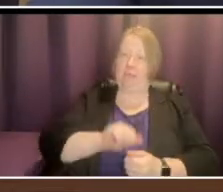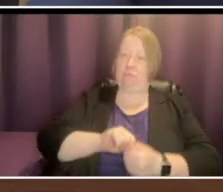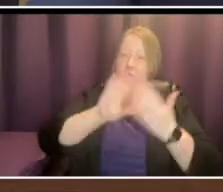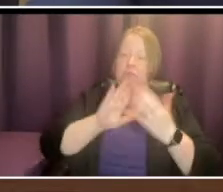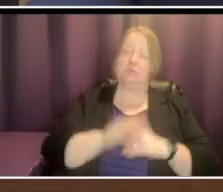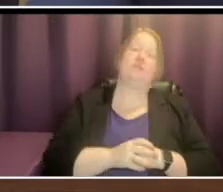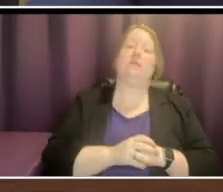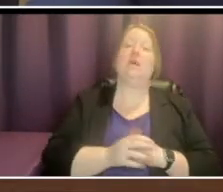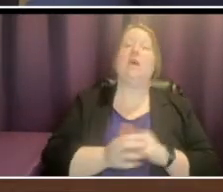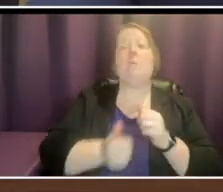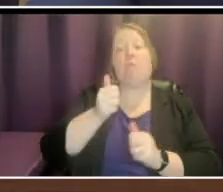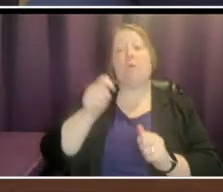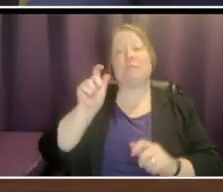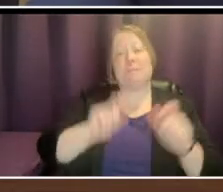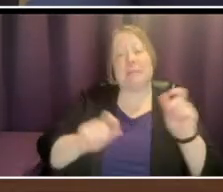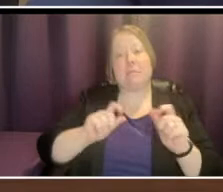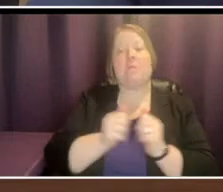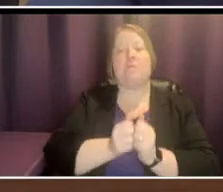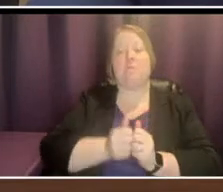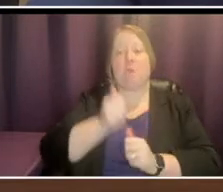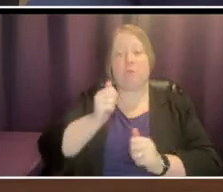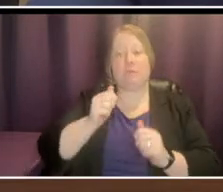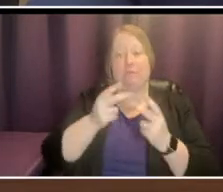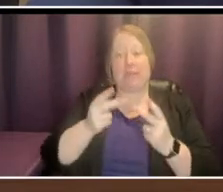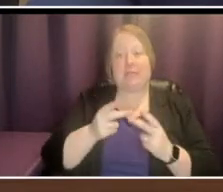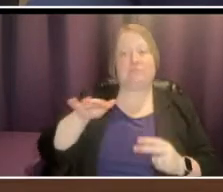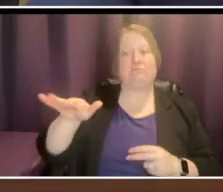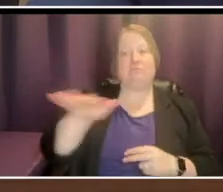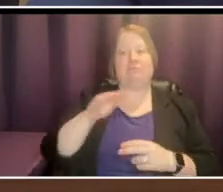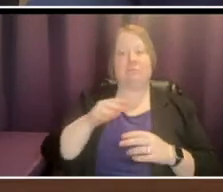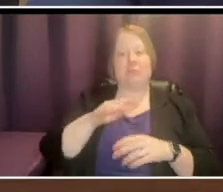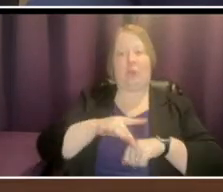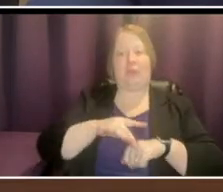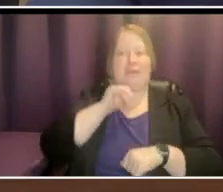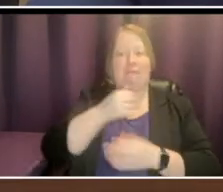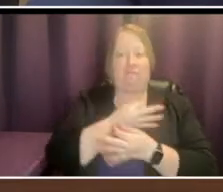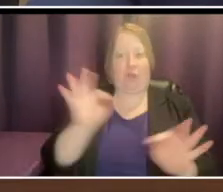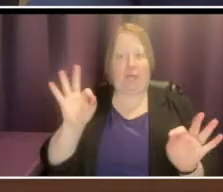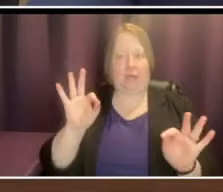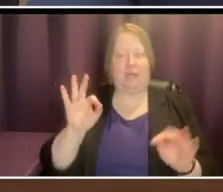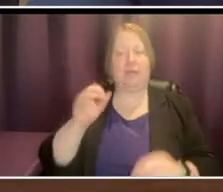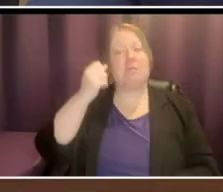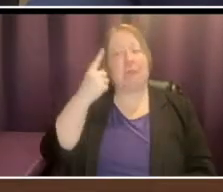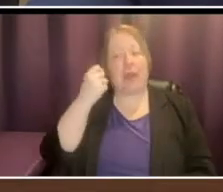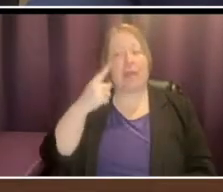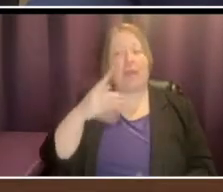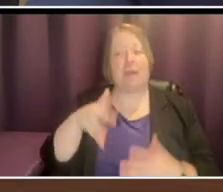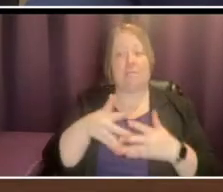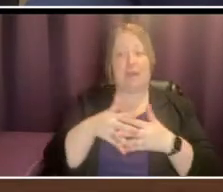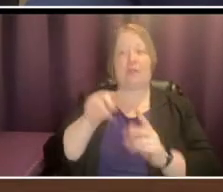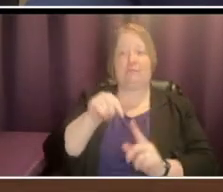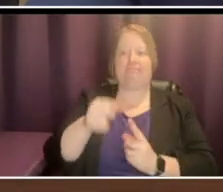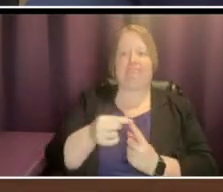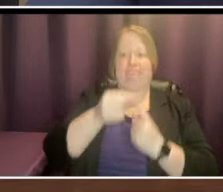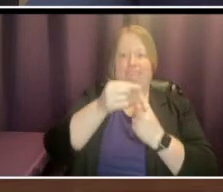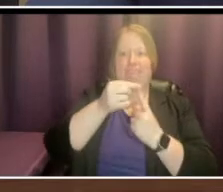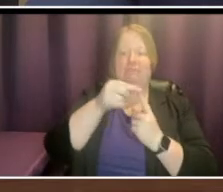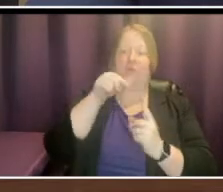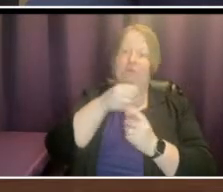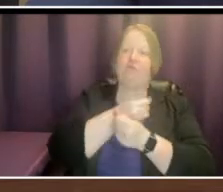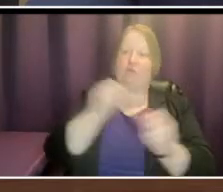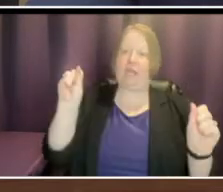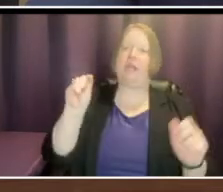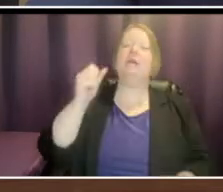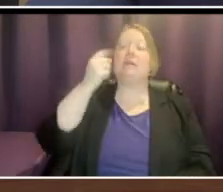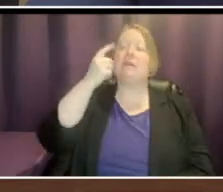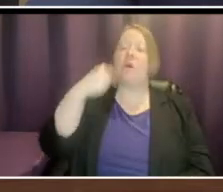places on earth have not been free. America is an exception. And America continues only